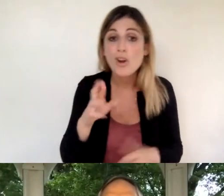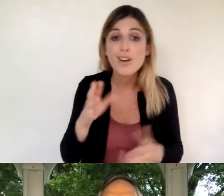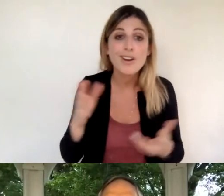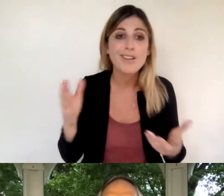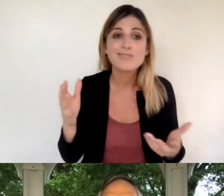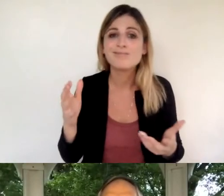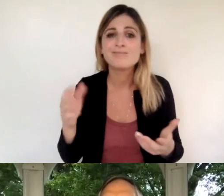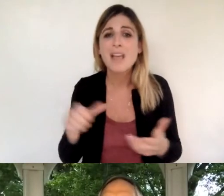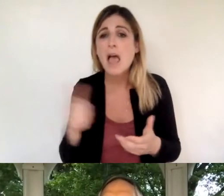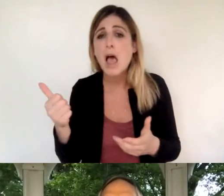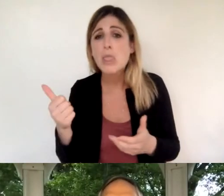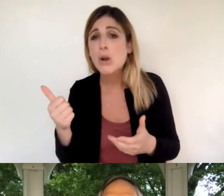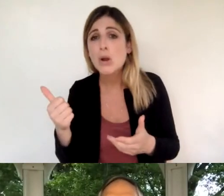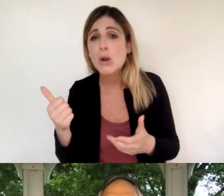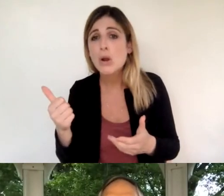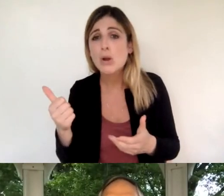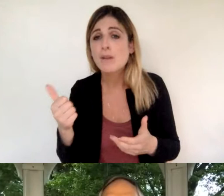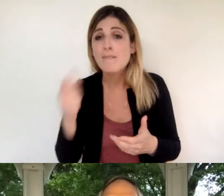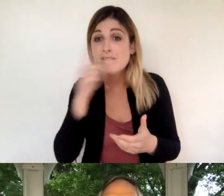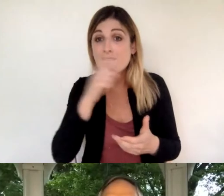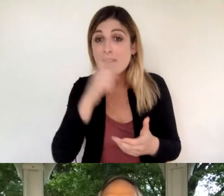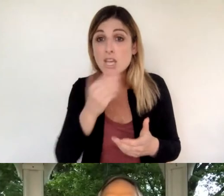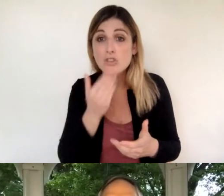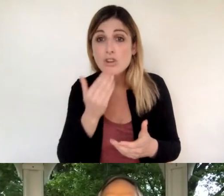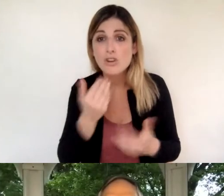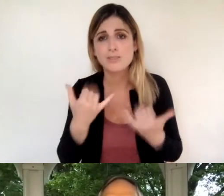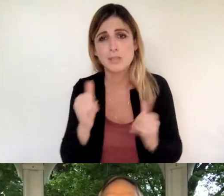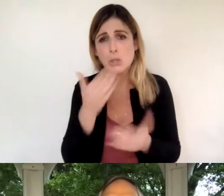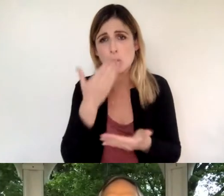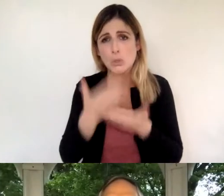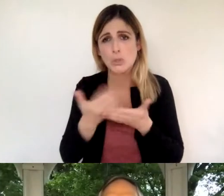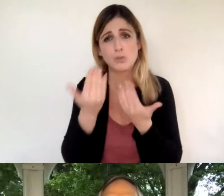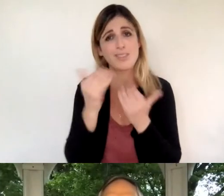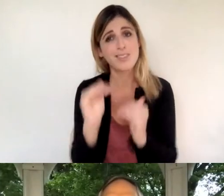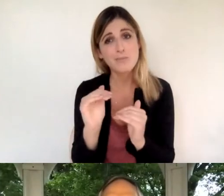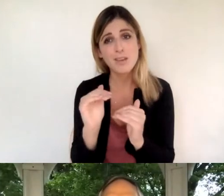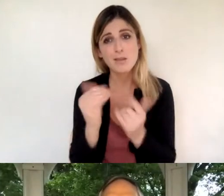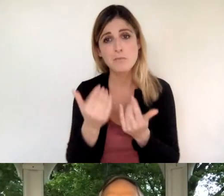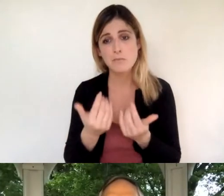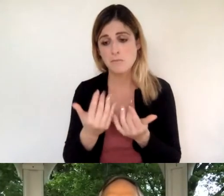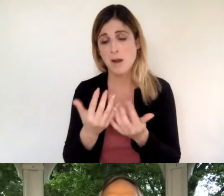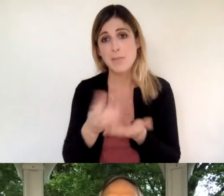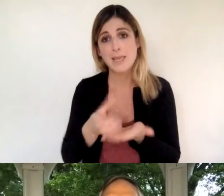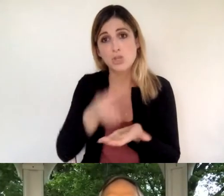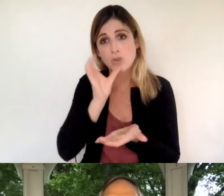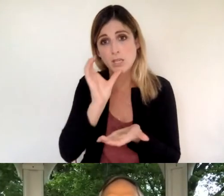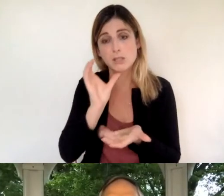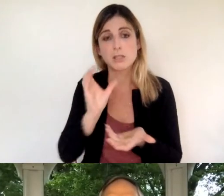non-caloric sweeteners. It's good to limit those in your diet, and maybe that would have some benefits for bones as well.